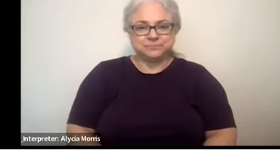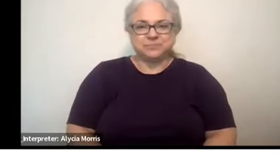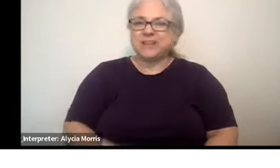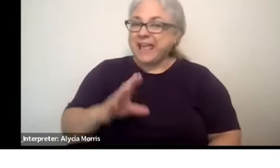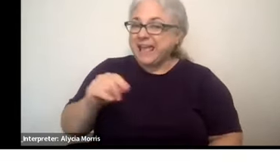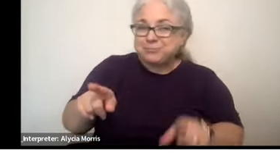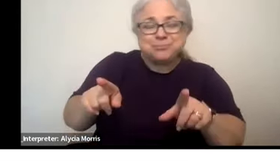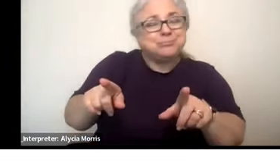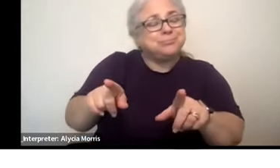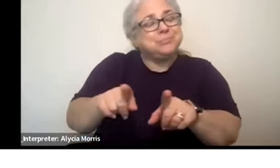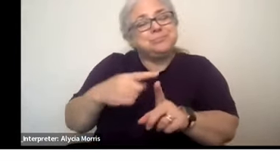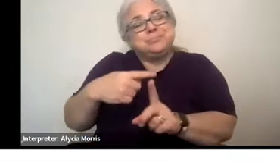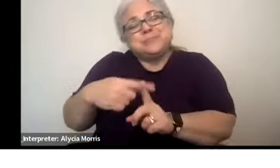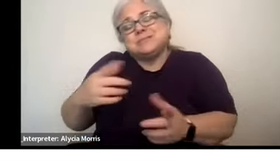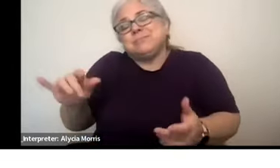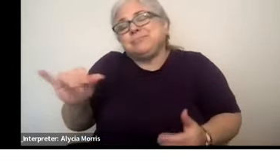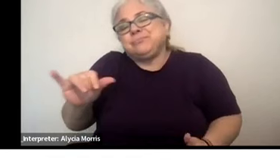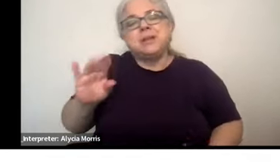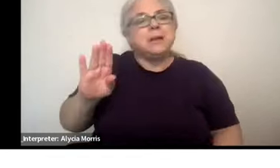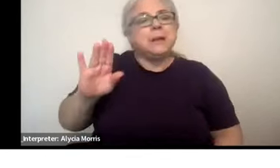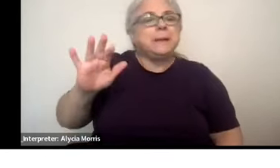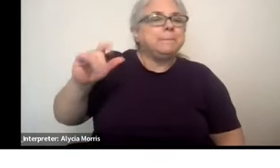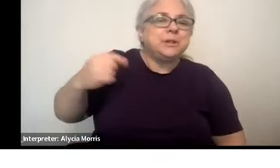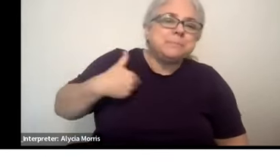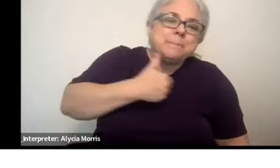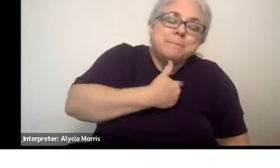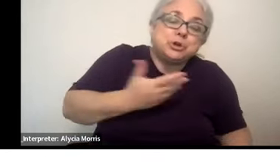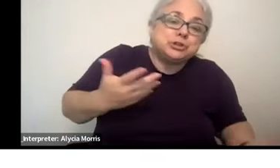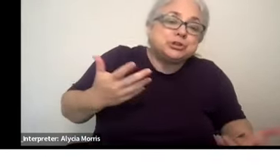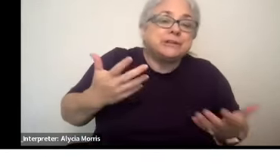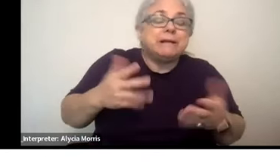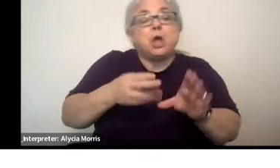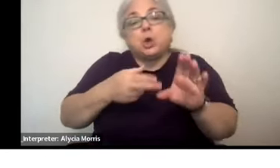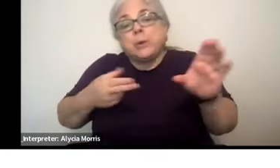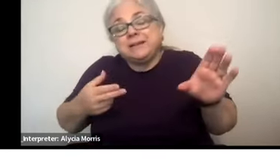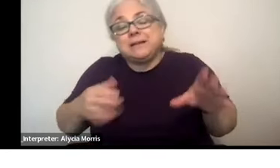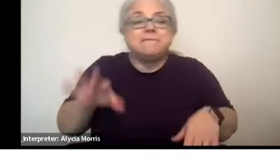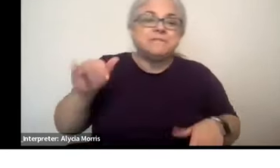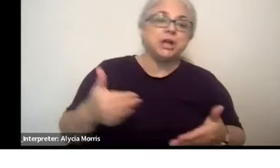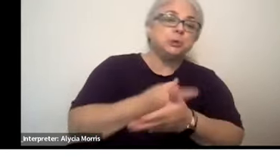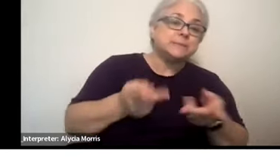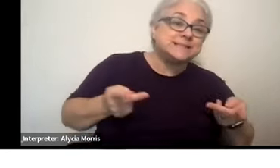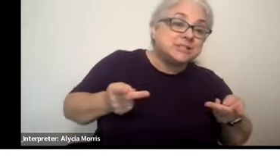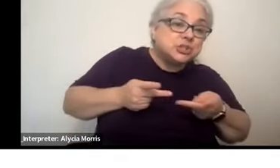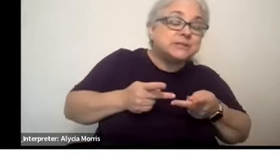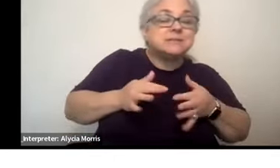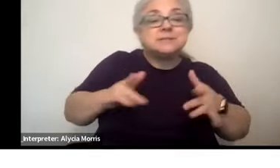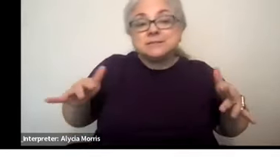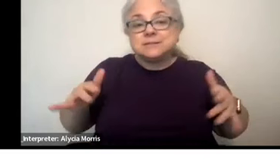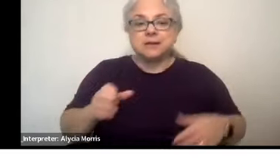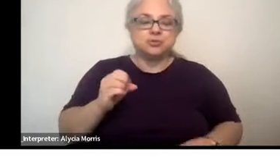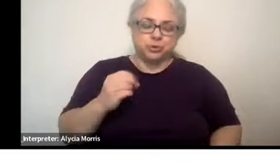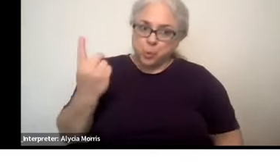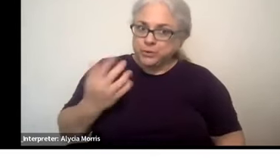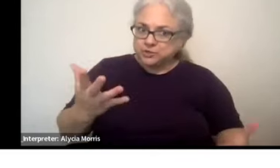change jobs. Maybe you find them in terms of where they landed, and maybe you don't. So you want to definitely always be